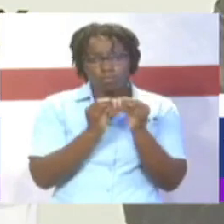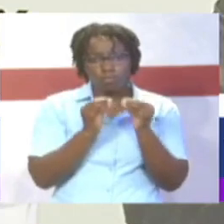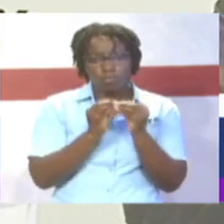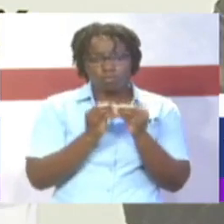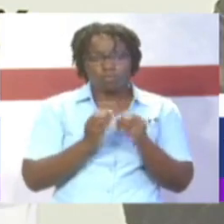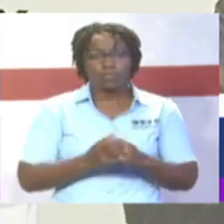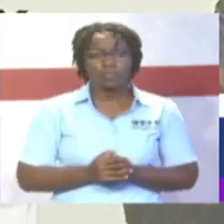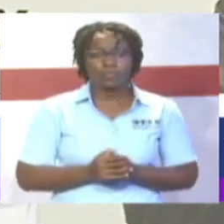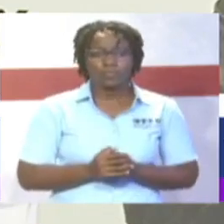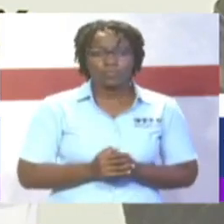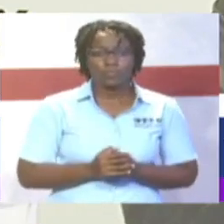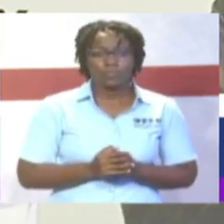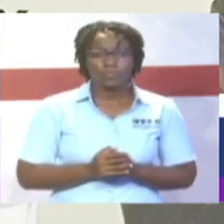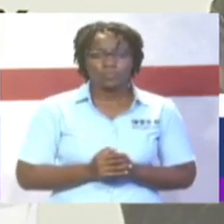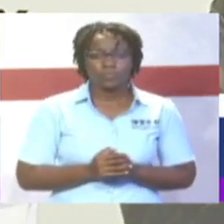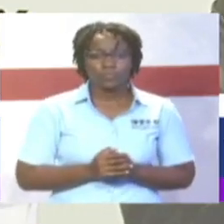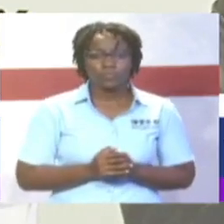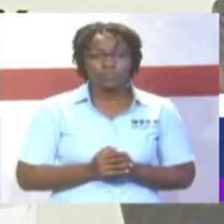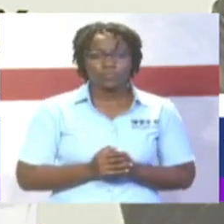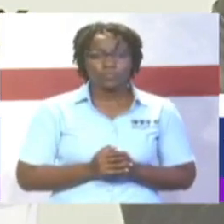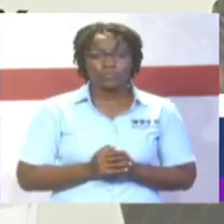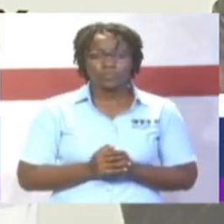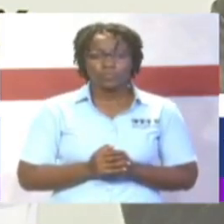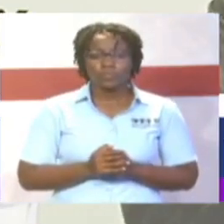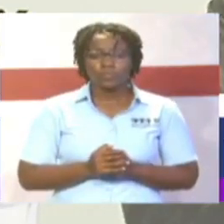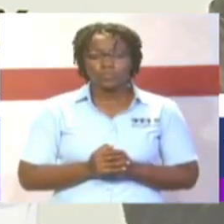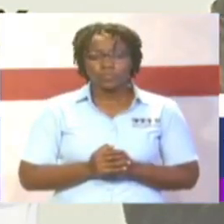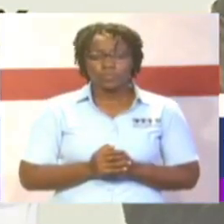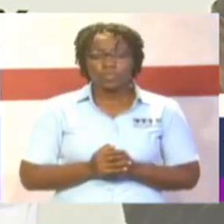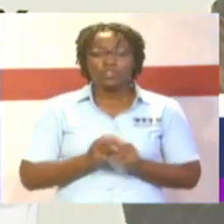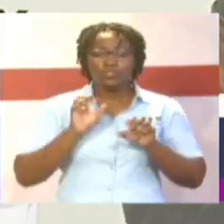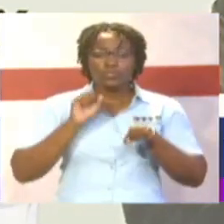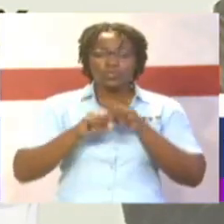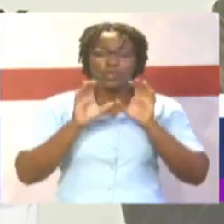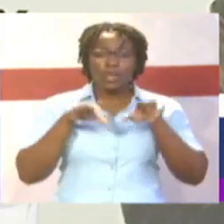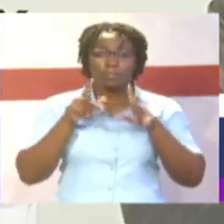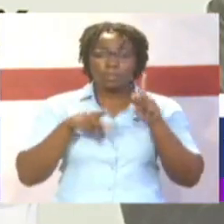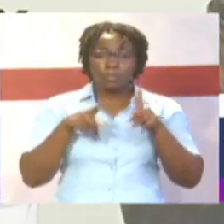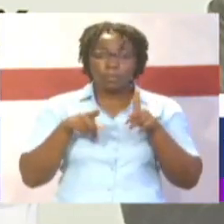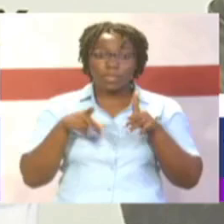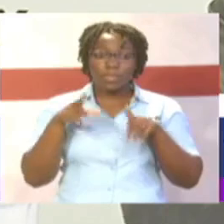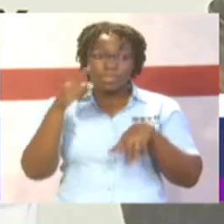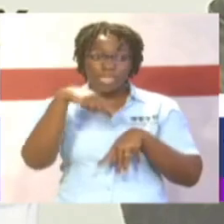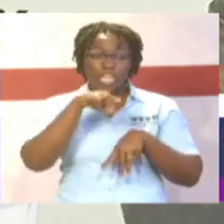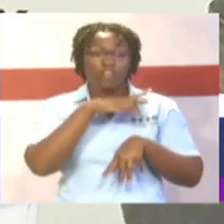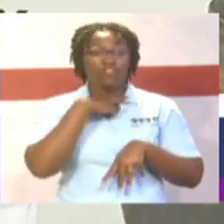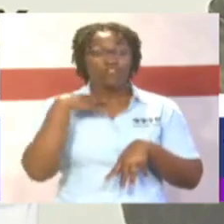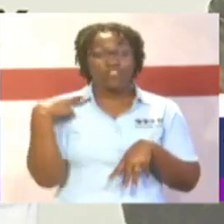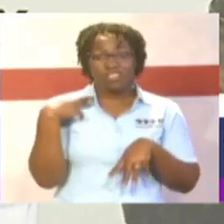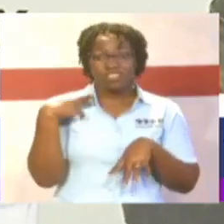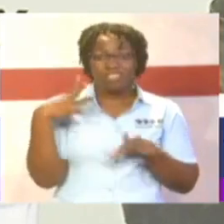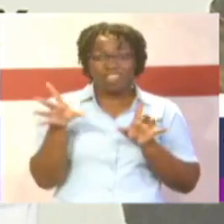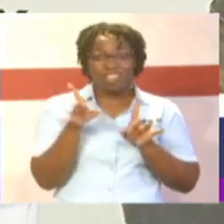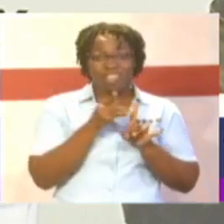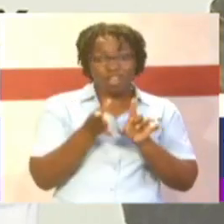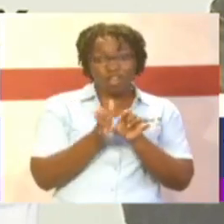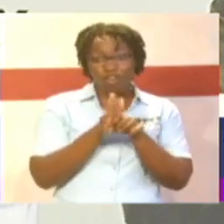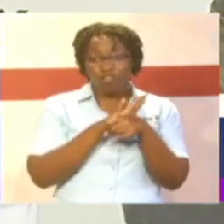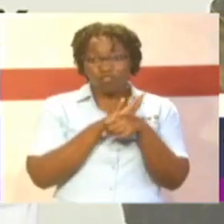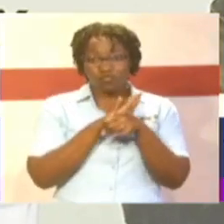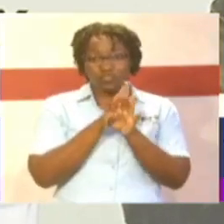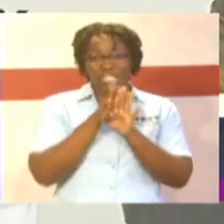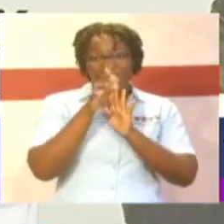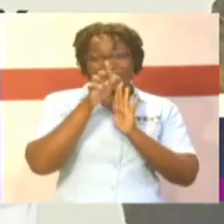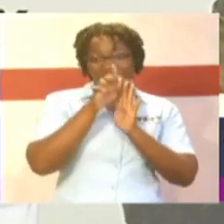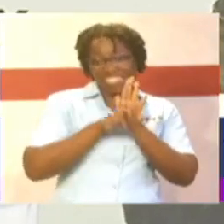that as many people as possible have the lowest risk possible of contracting and transmitting the virus. So we're hoping that even